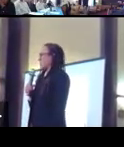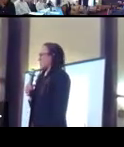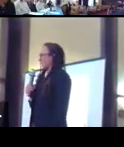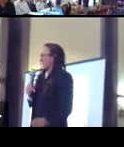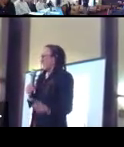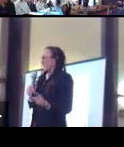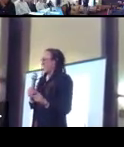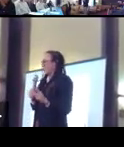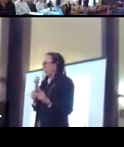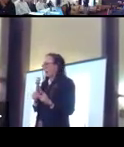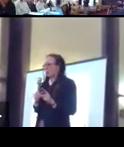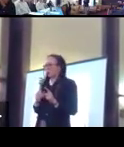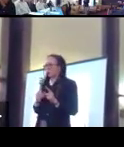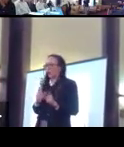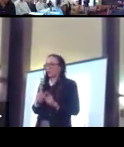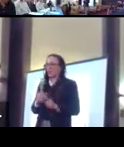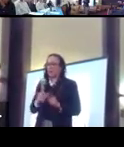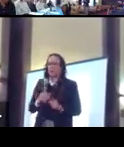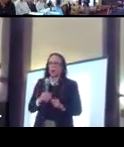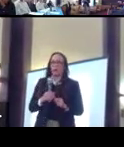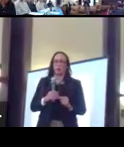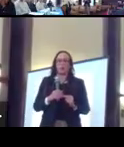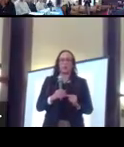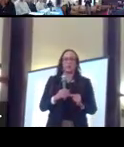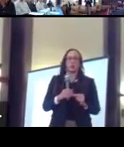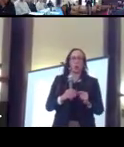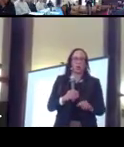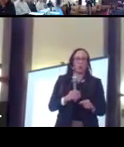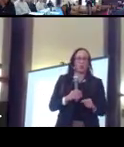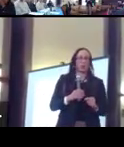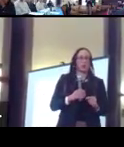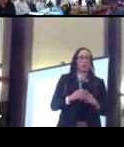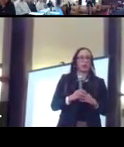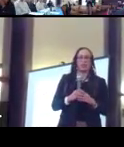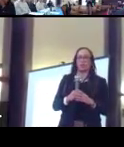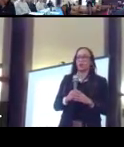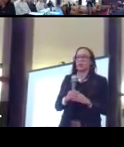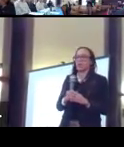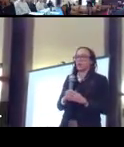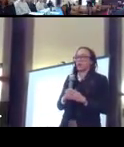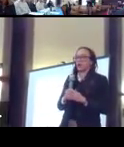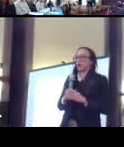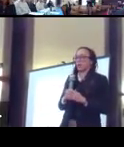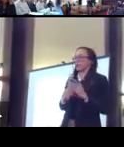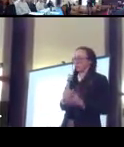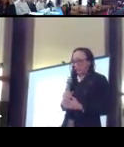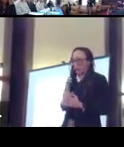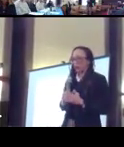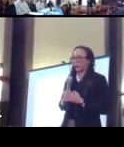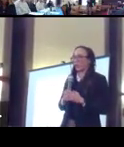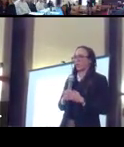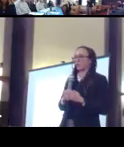we get to use it. But the project has been prioritized. So working with the neighborhood planning community,